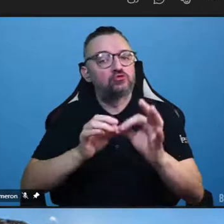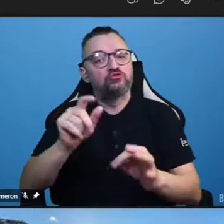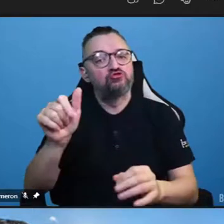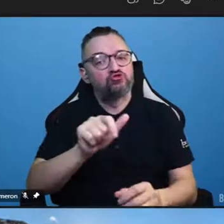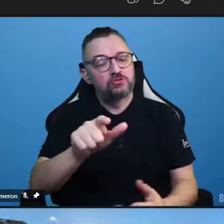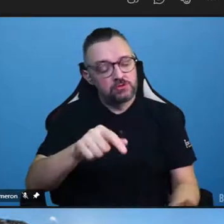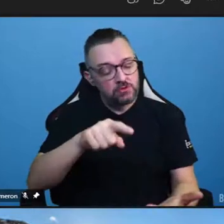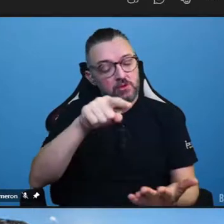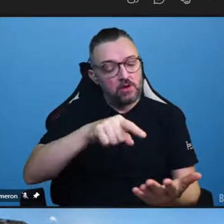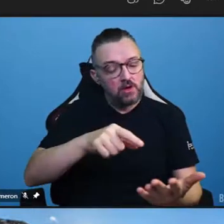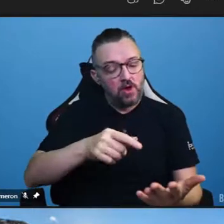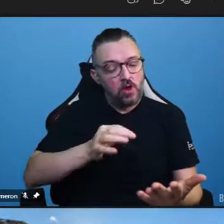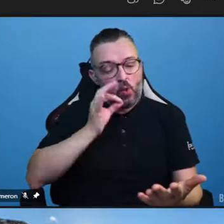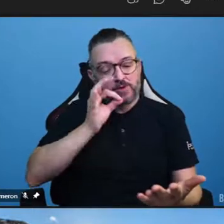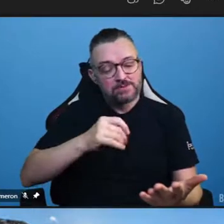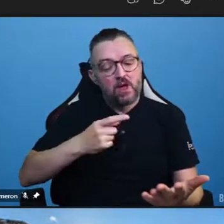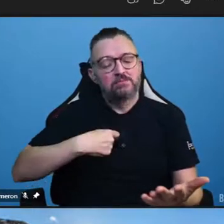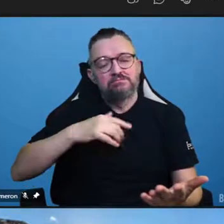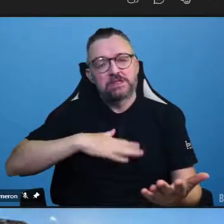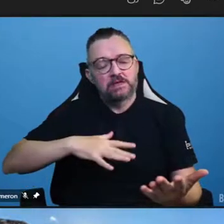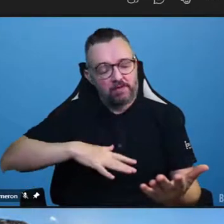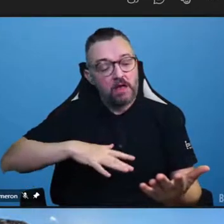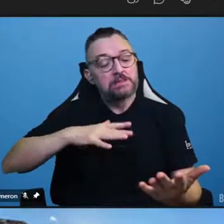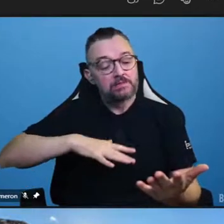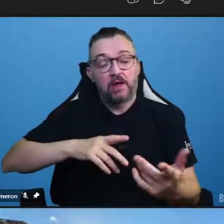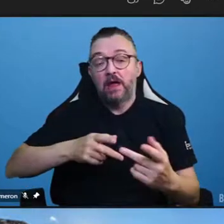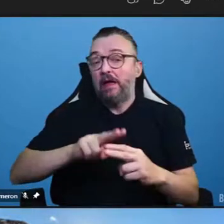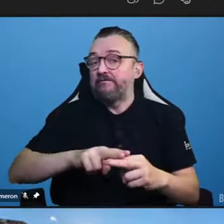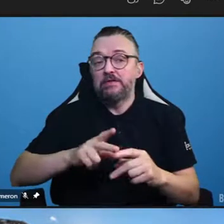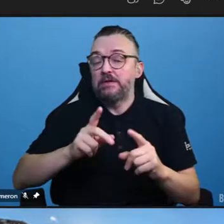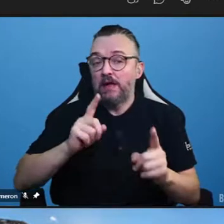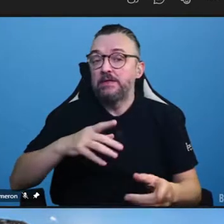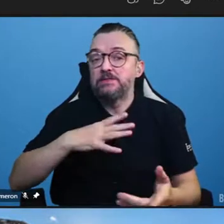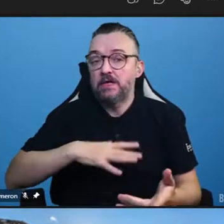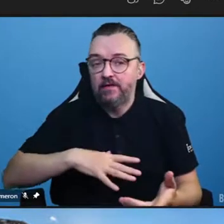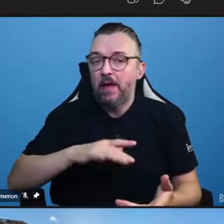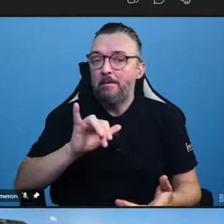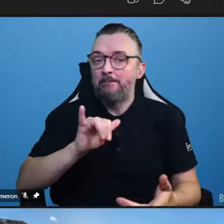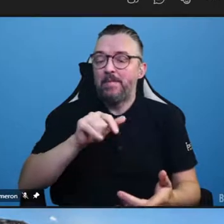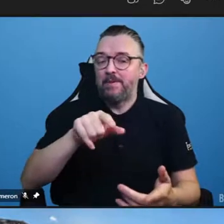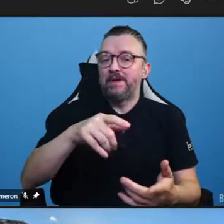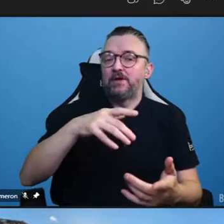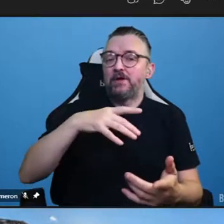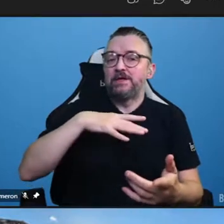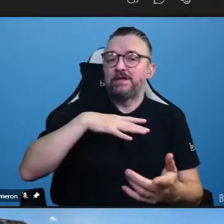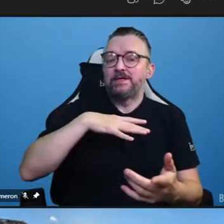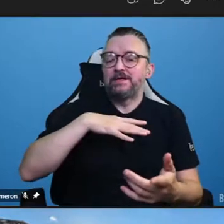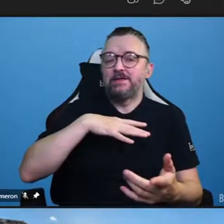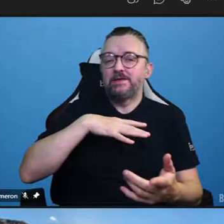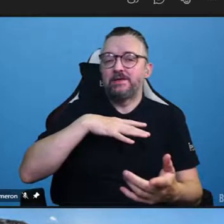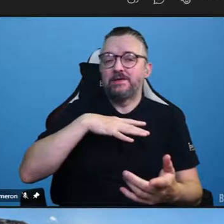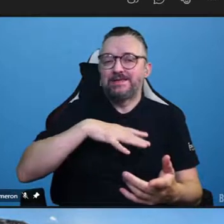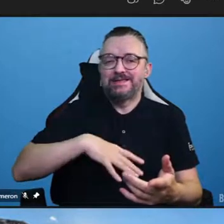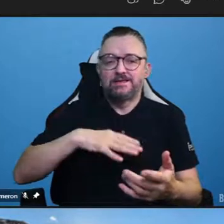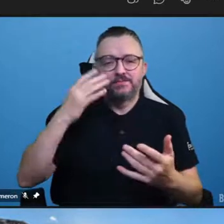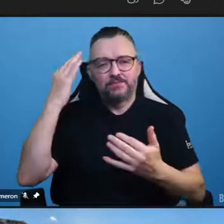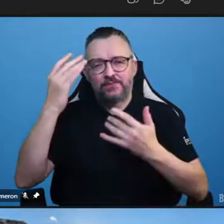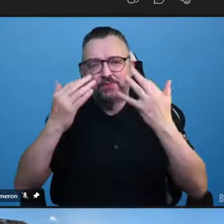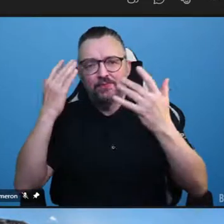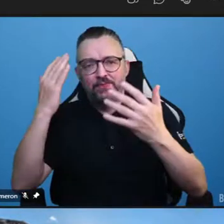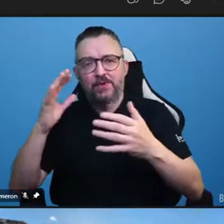satisfy yourself. And if you're not able to satisfy yourself, these are perhaps areas that you would want to think about in terms